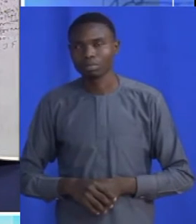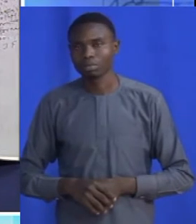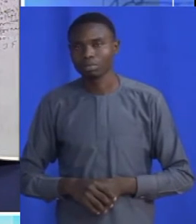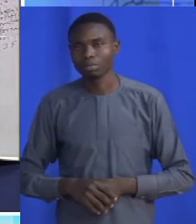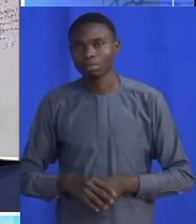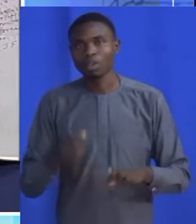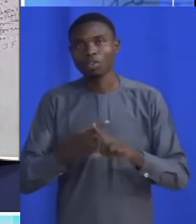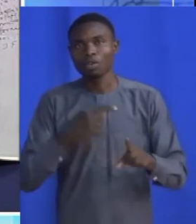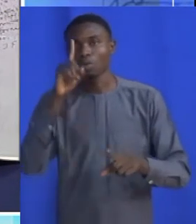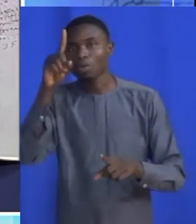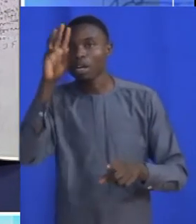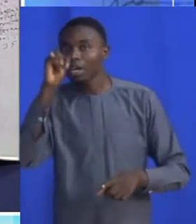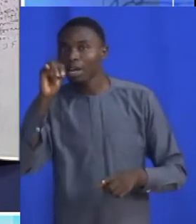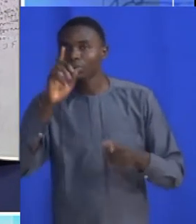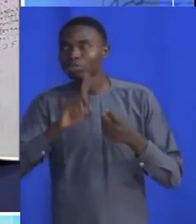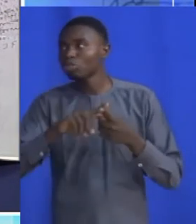that